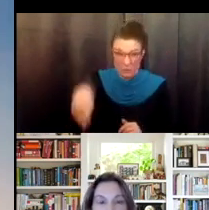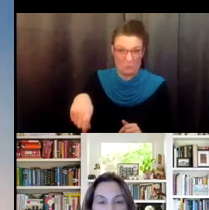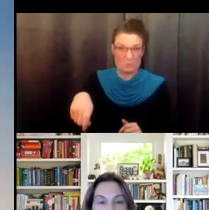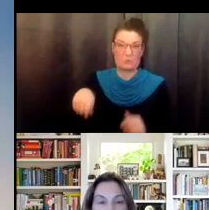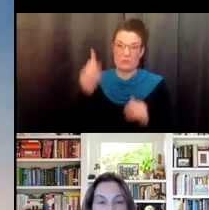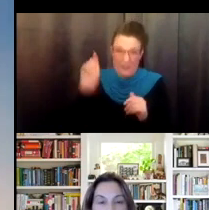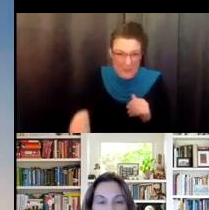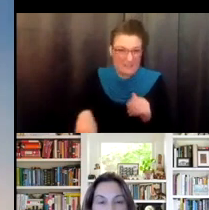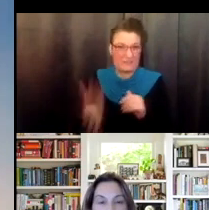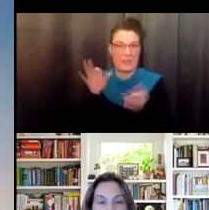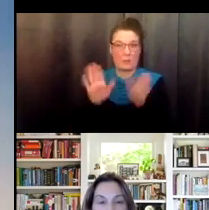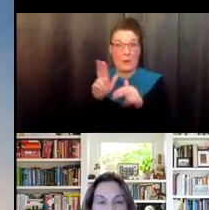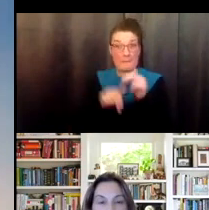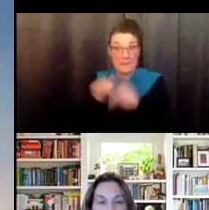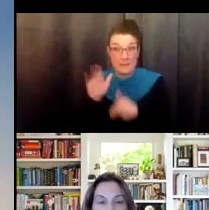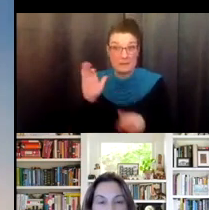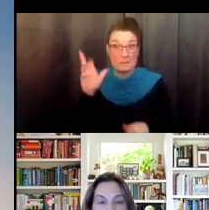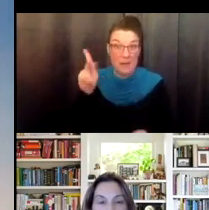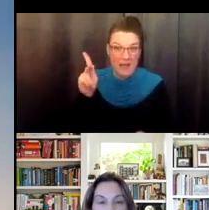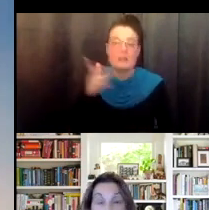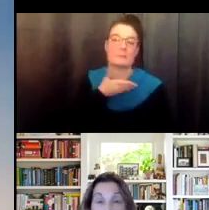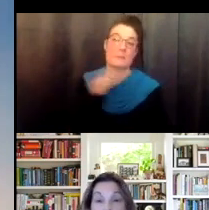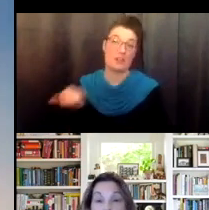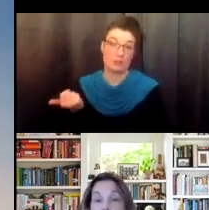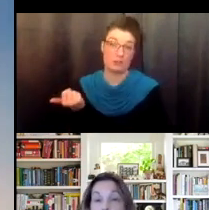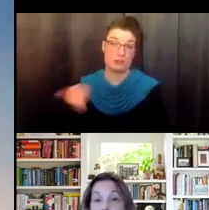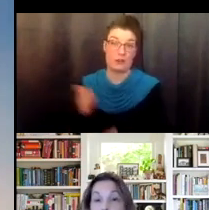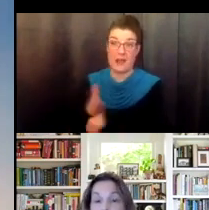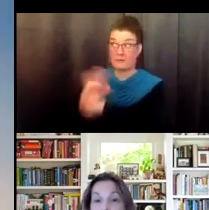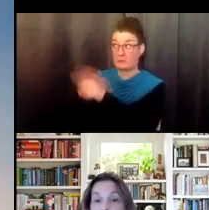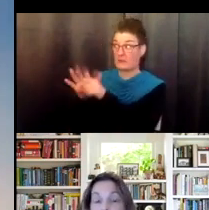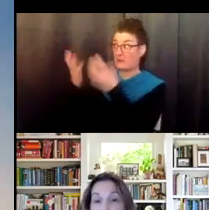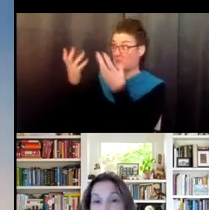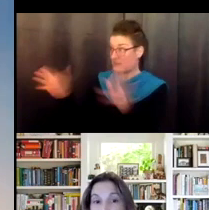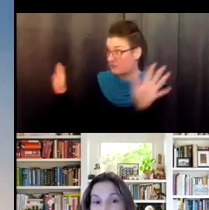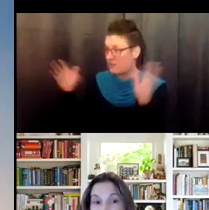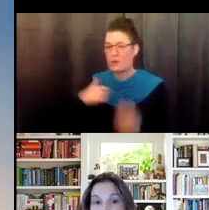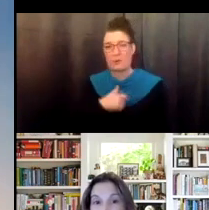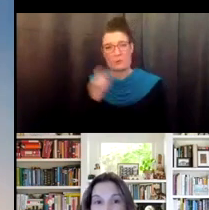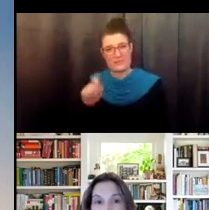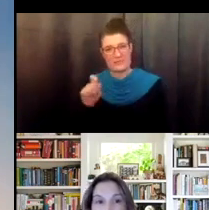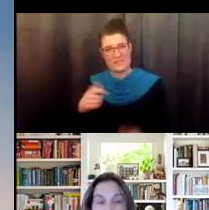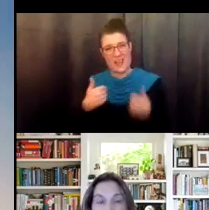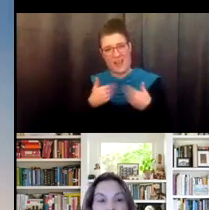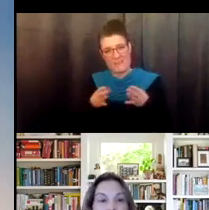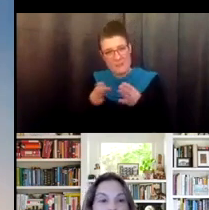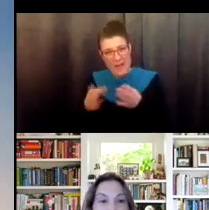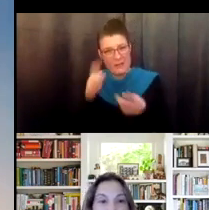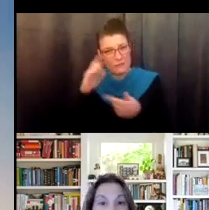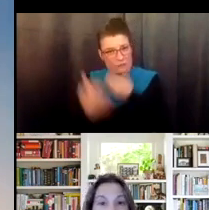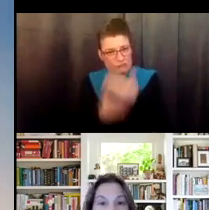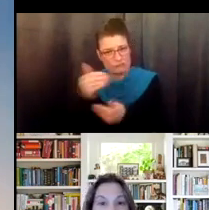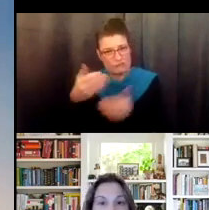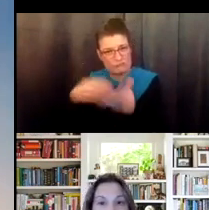And our post-pandemic action plan needs to be a path forward. We see all these